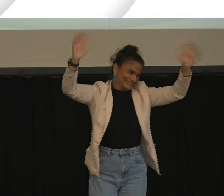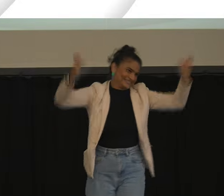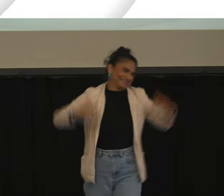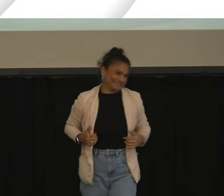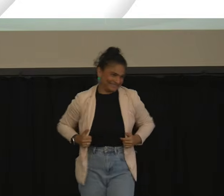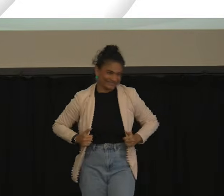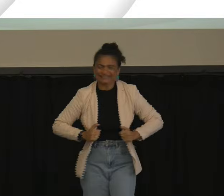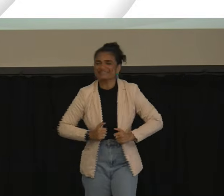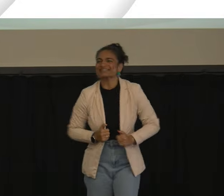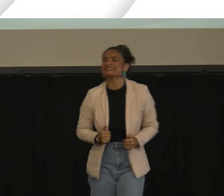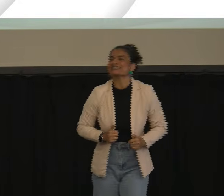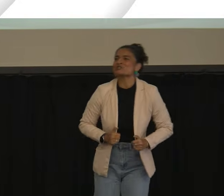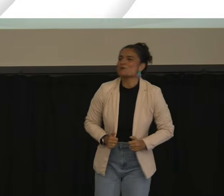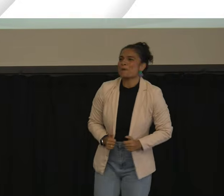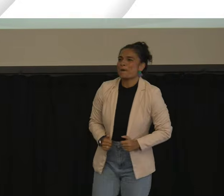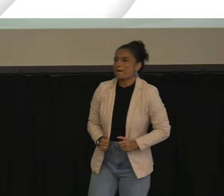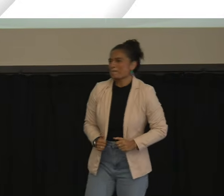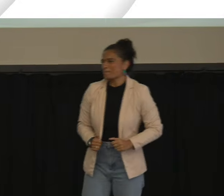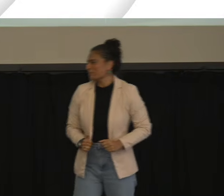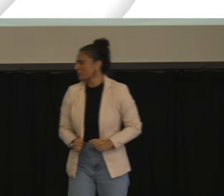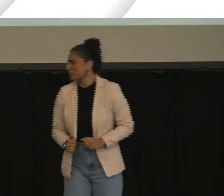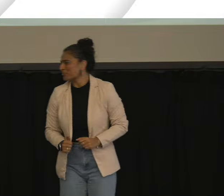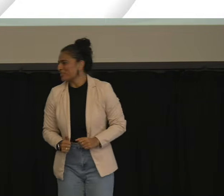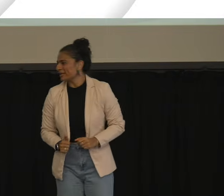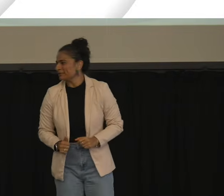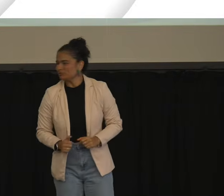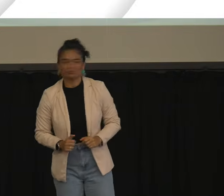If you can please come and fetch your prize.